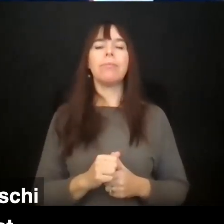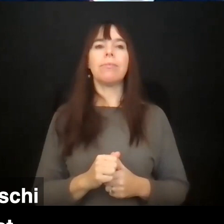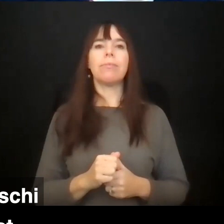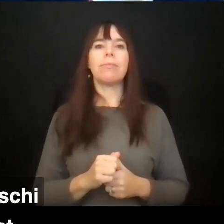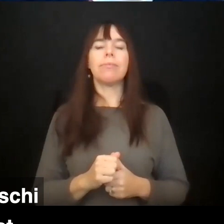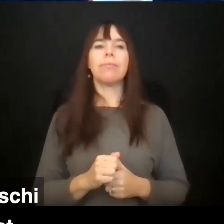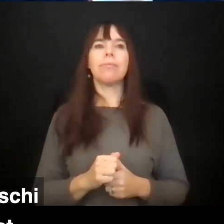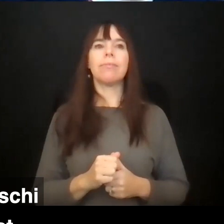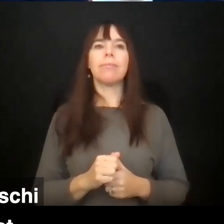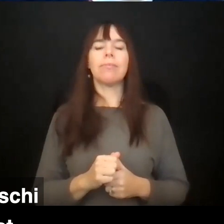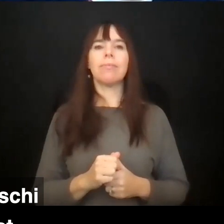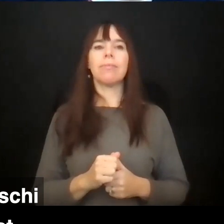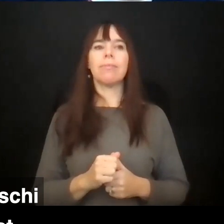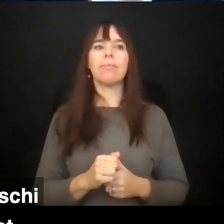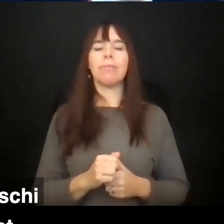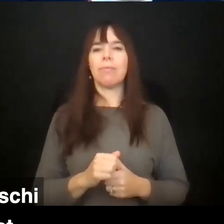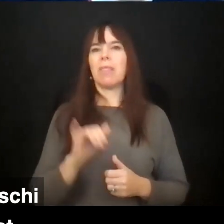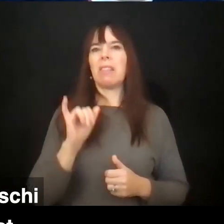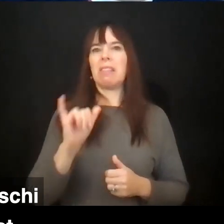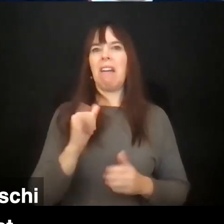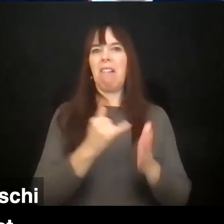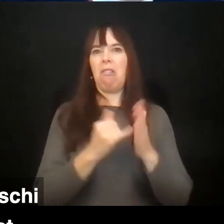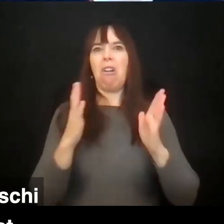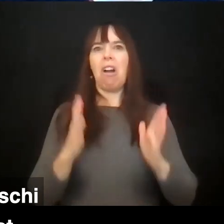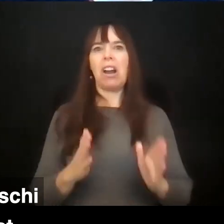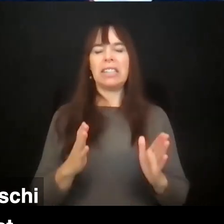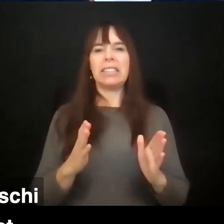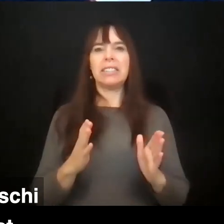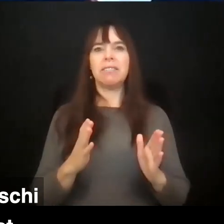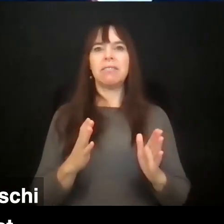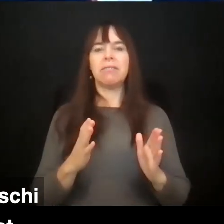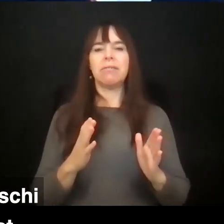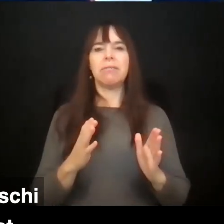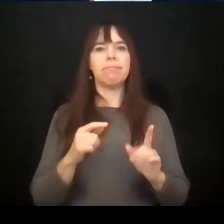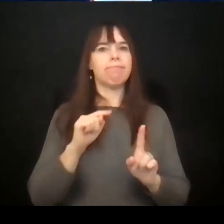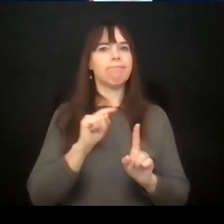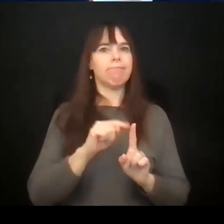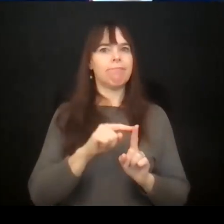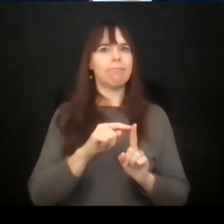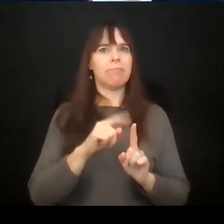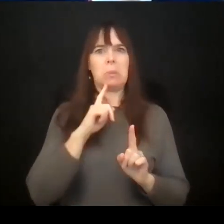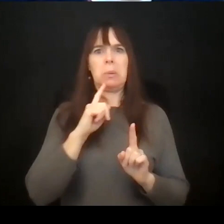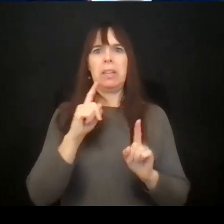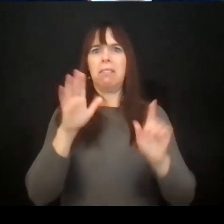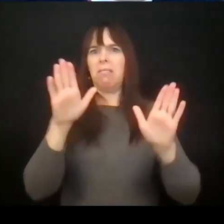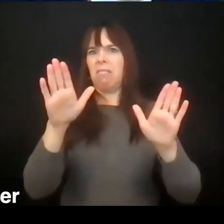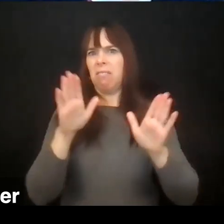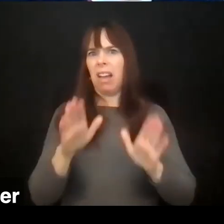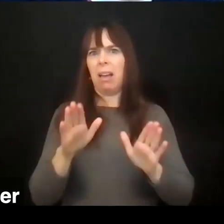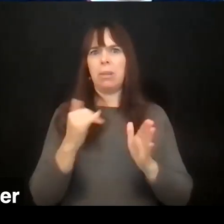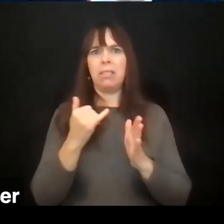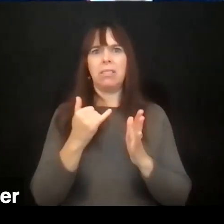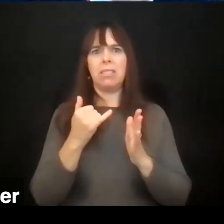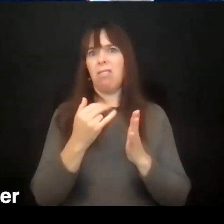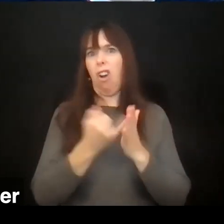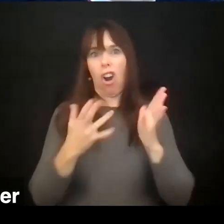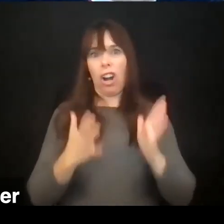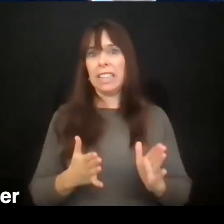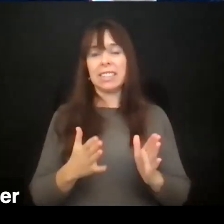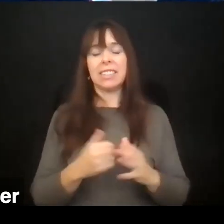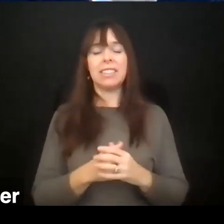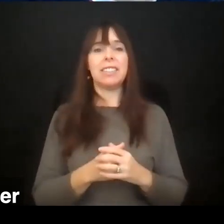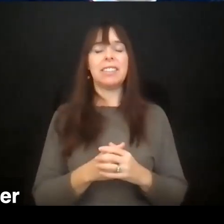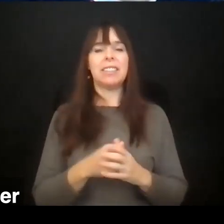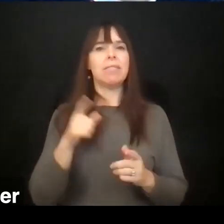And Artemisia Gentileschi was a fabulous artist who was